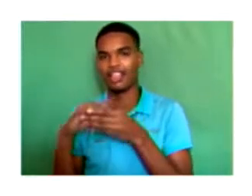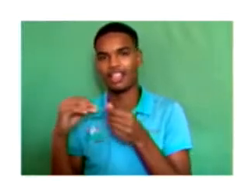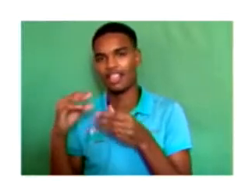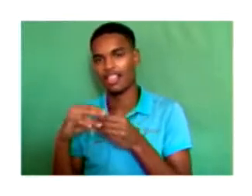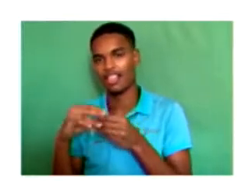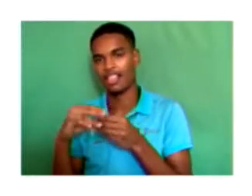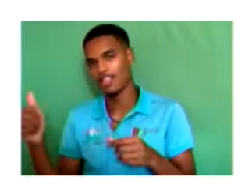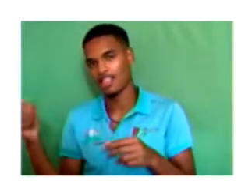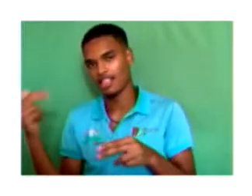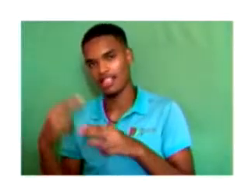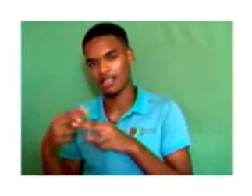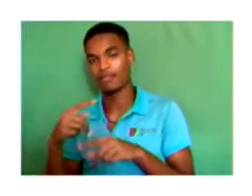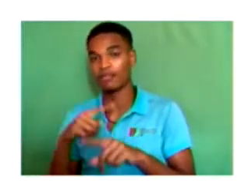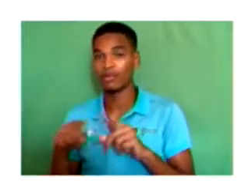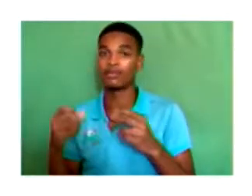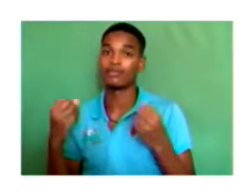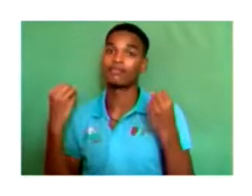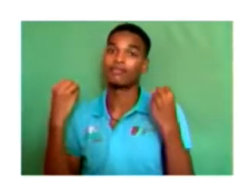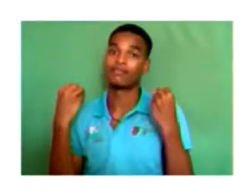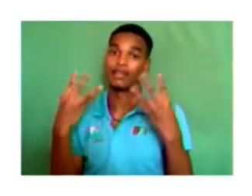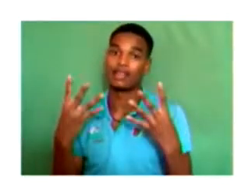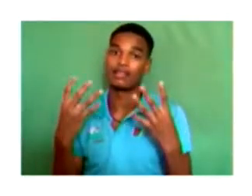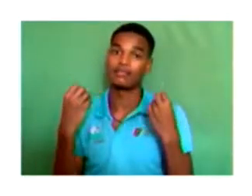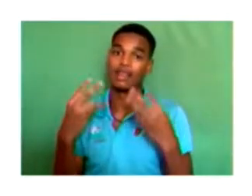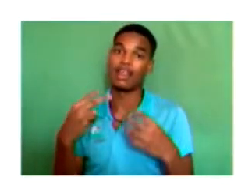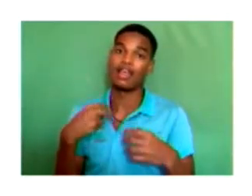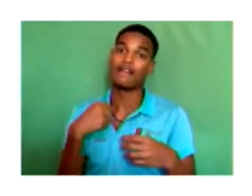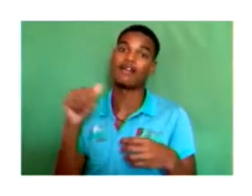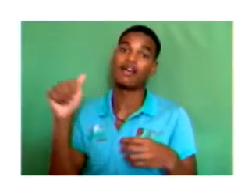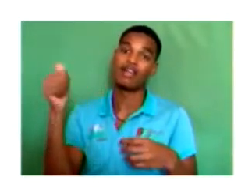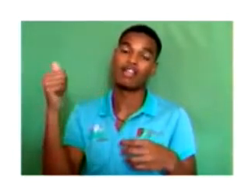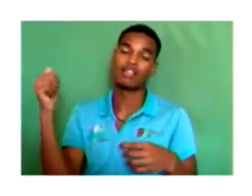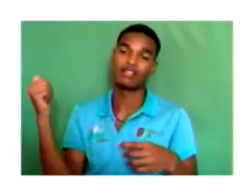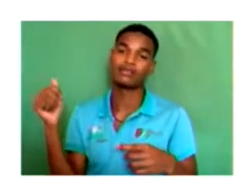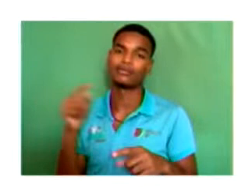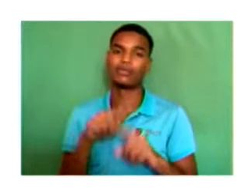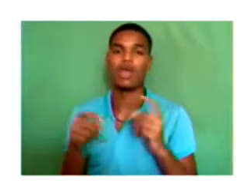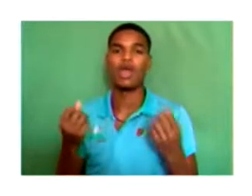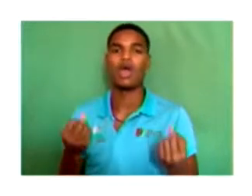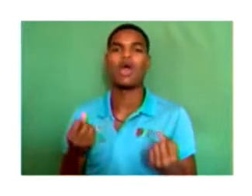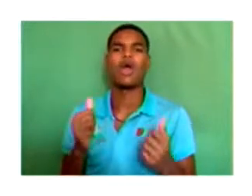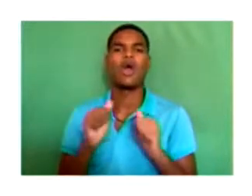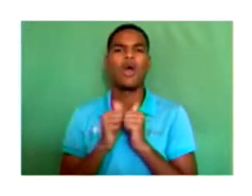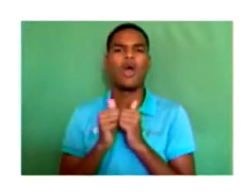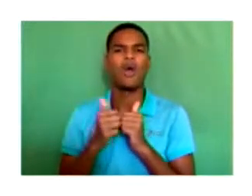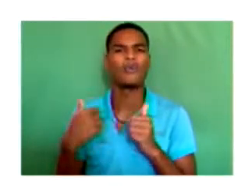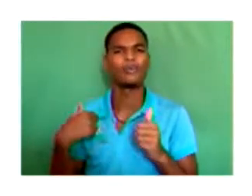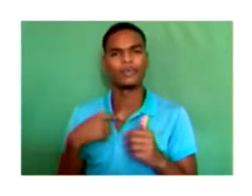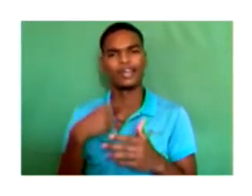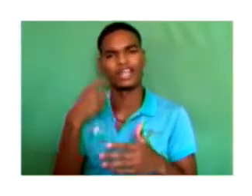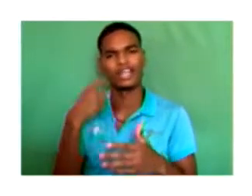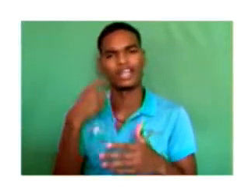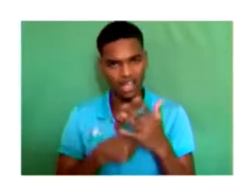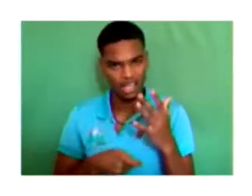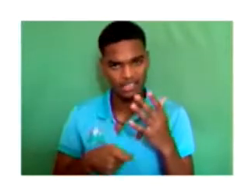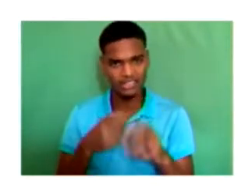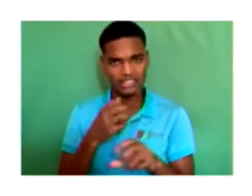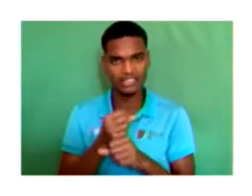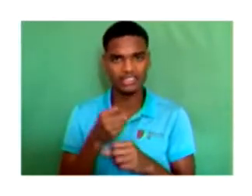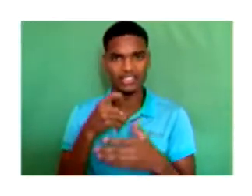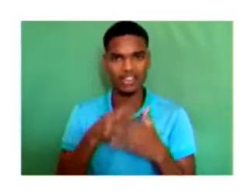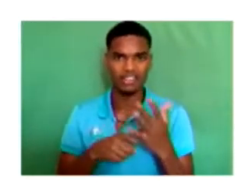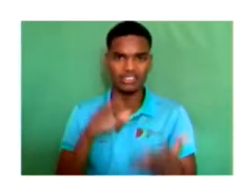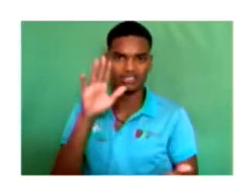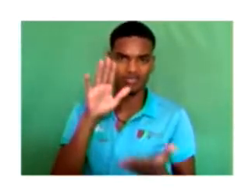are plenty of boxes out there. So the question is, how do we get the cost down? Well, there's obviously